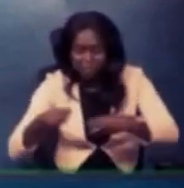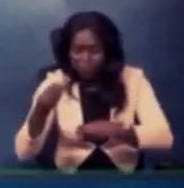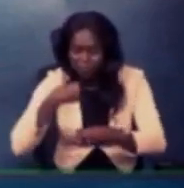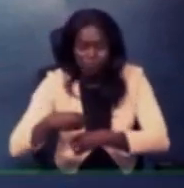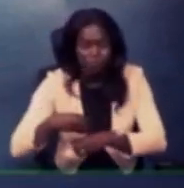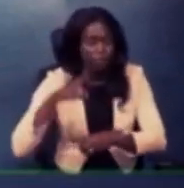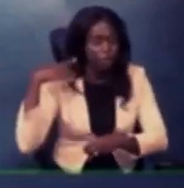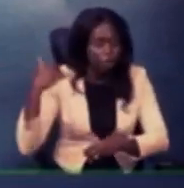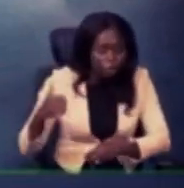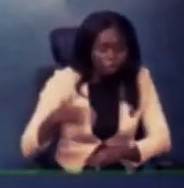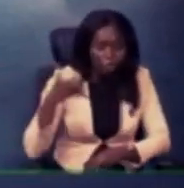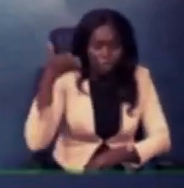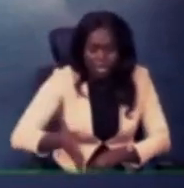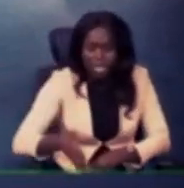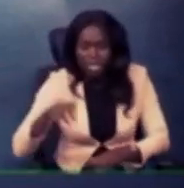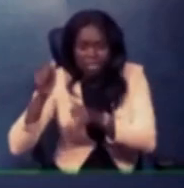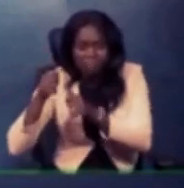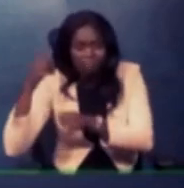a sound.